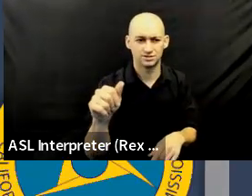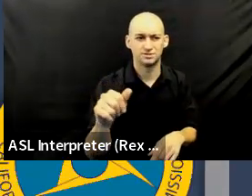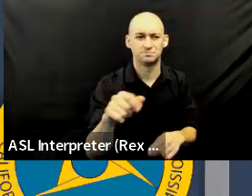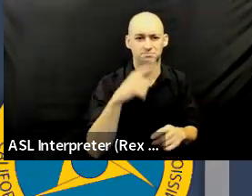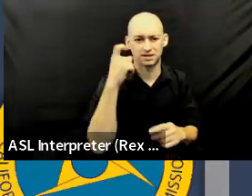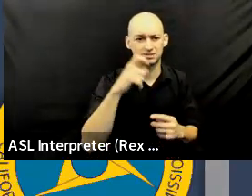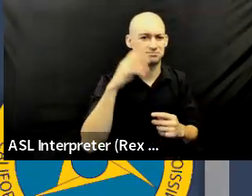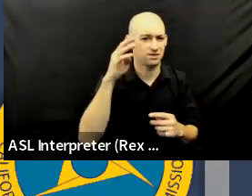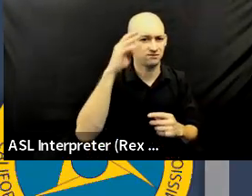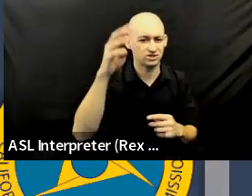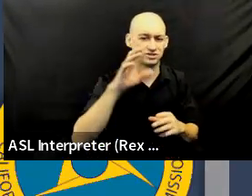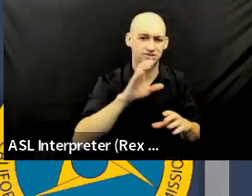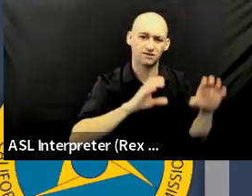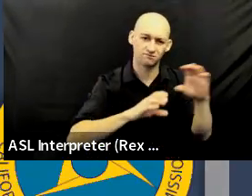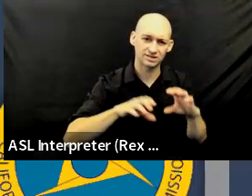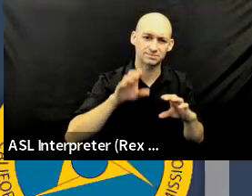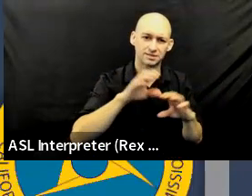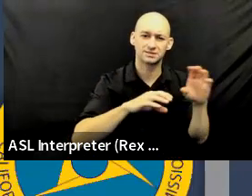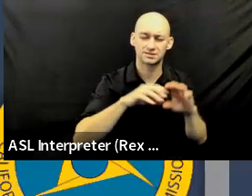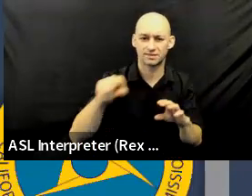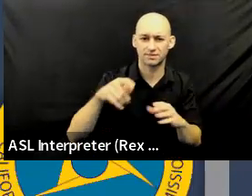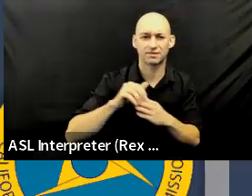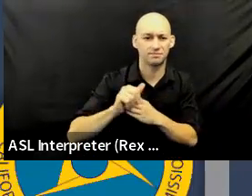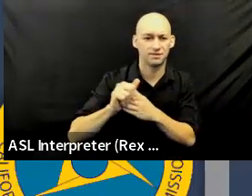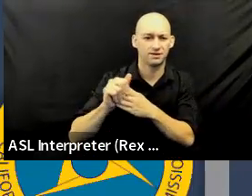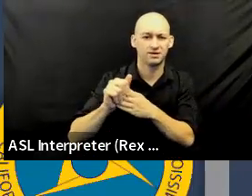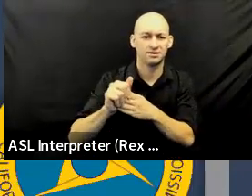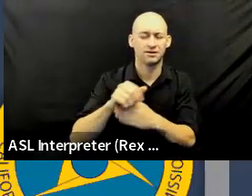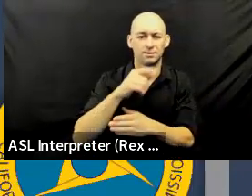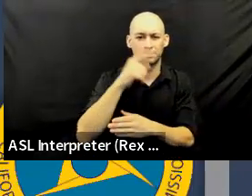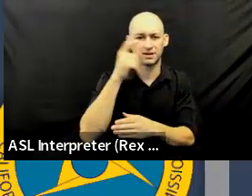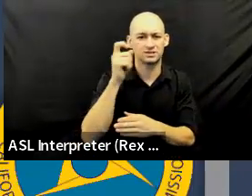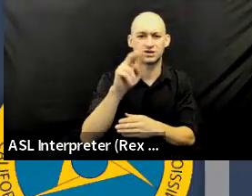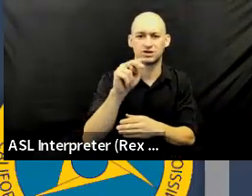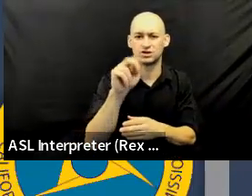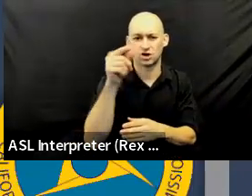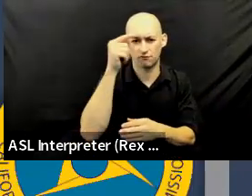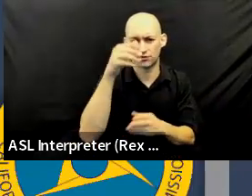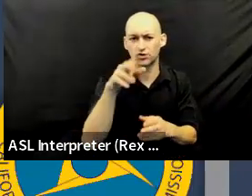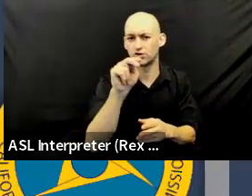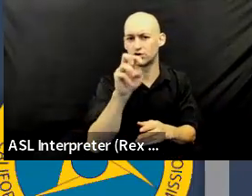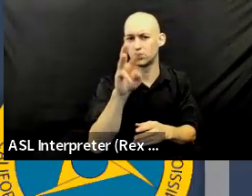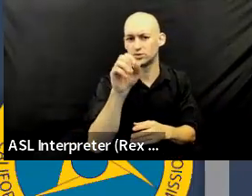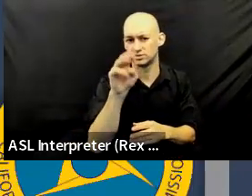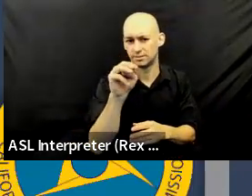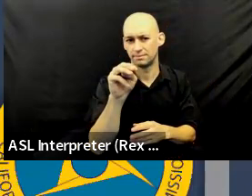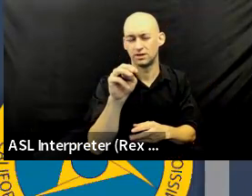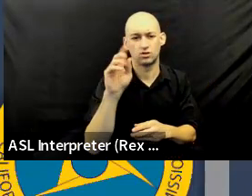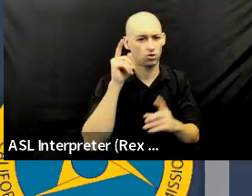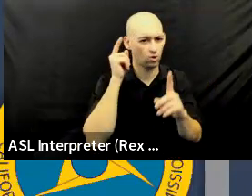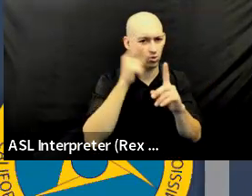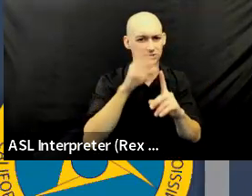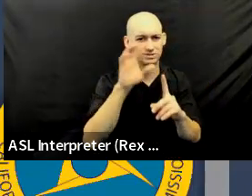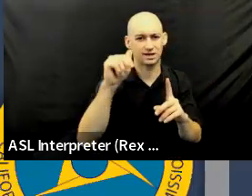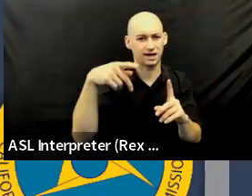of the investments that you helped lead, and because of Governor Newsom's goals with CAPTI. That